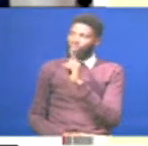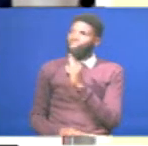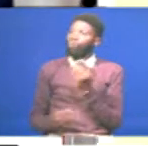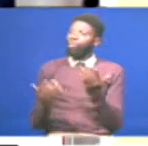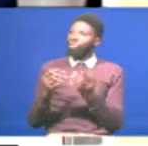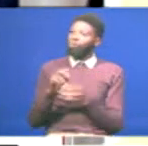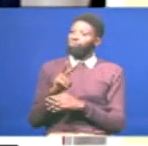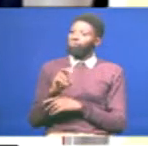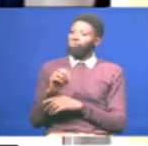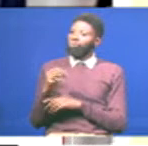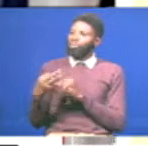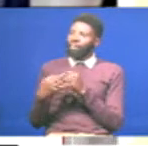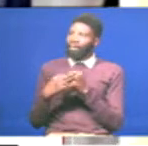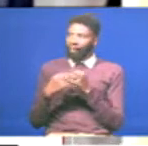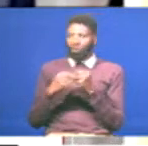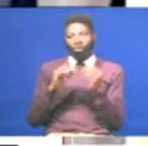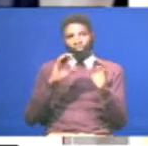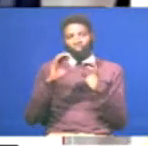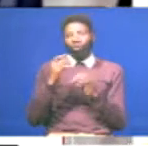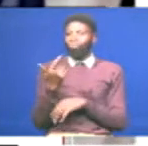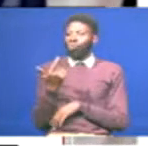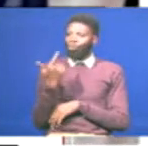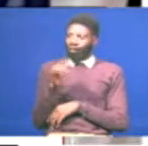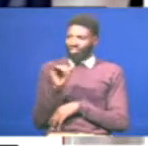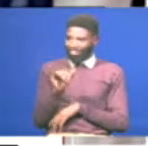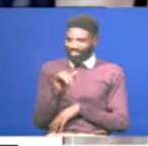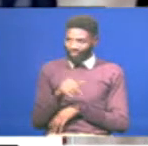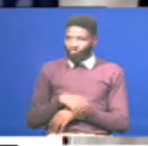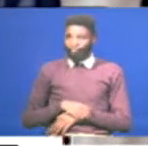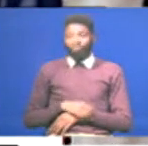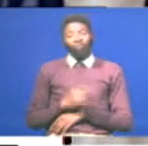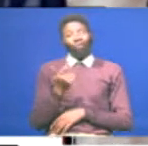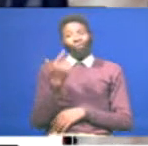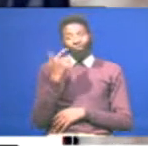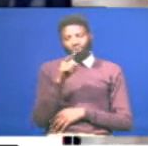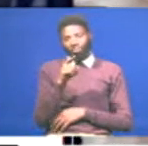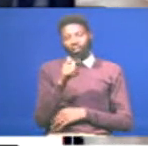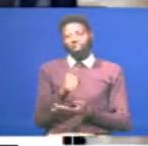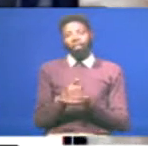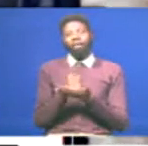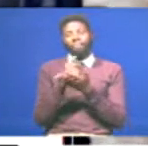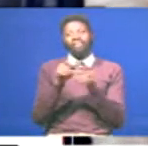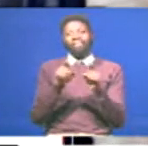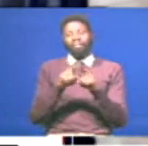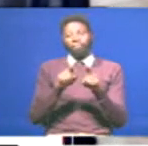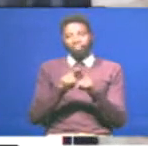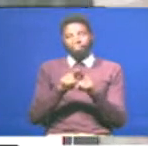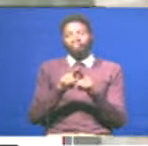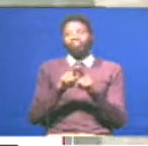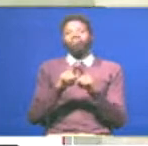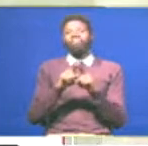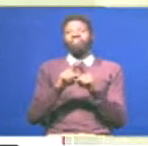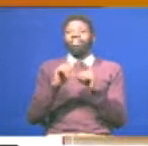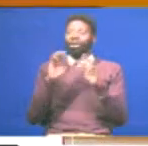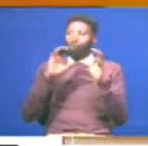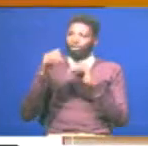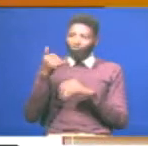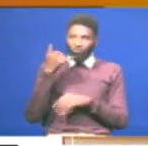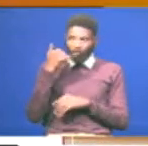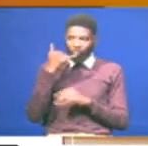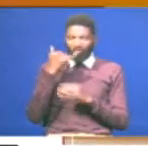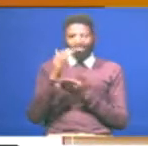2008 Communications Law. This is the law that liberalized the telecom sector. Let me say that 2 years before,